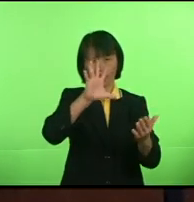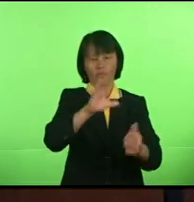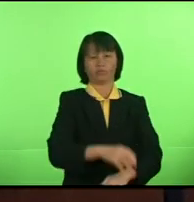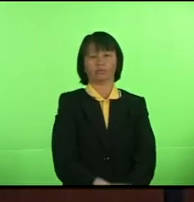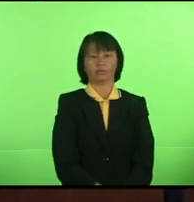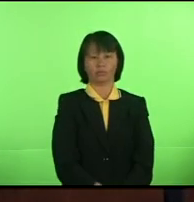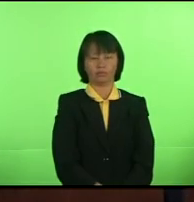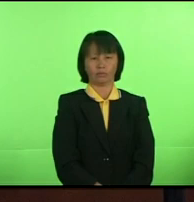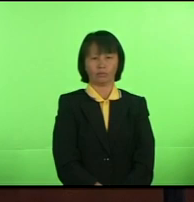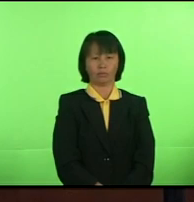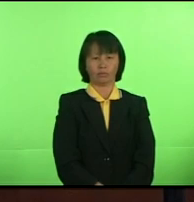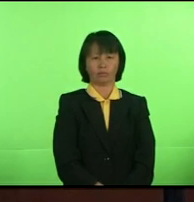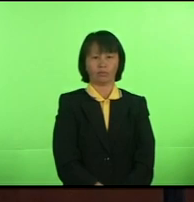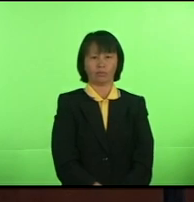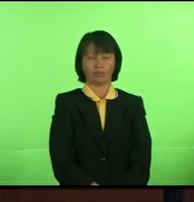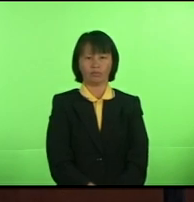So,